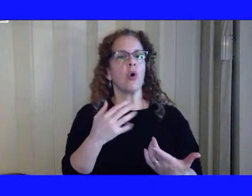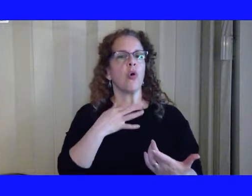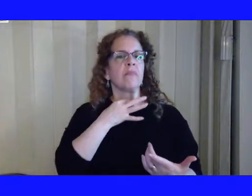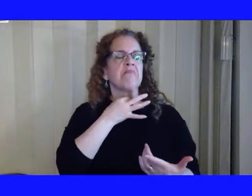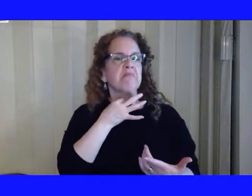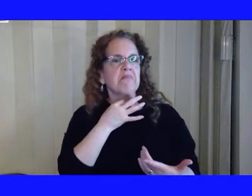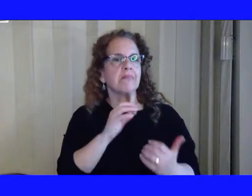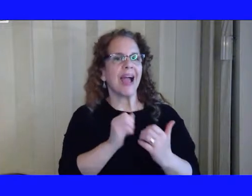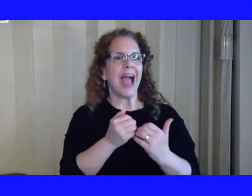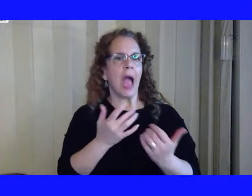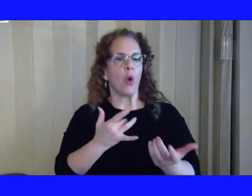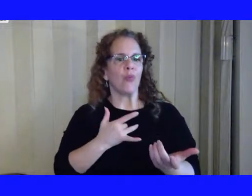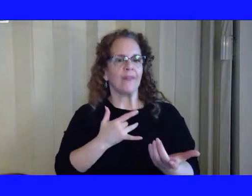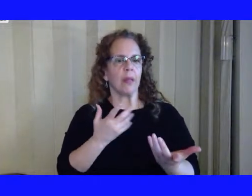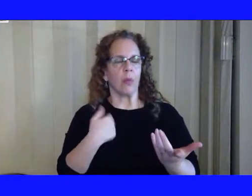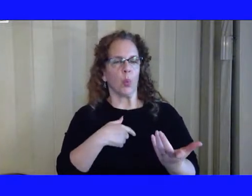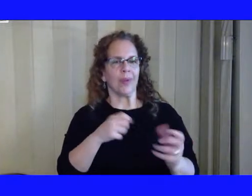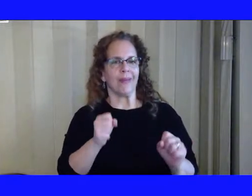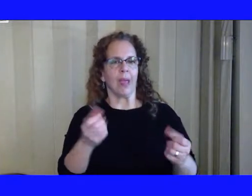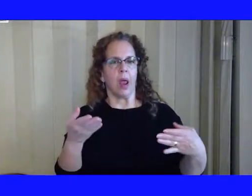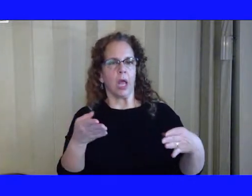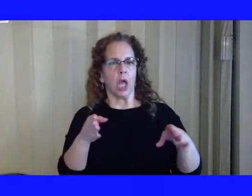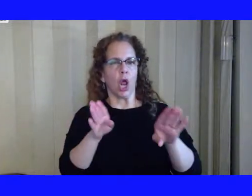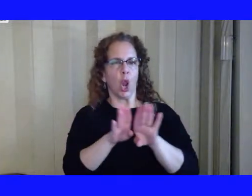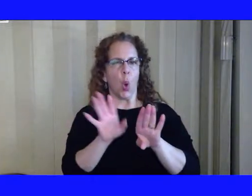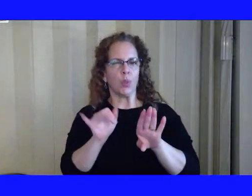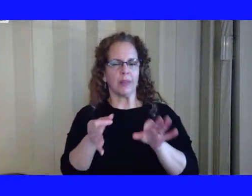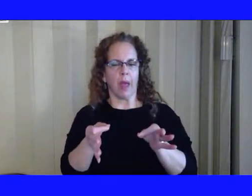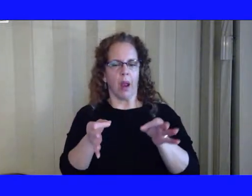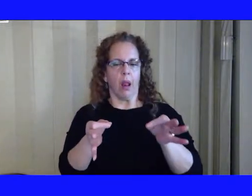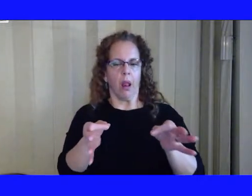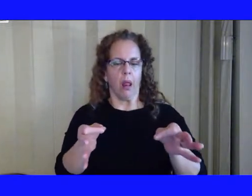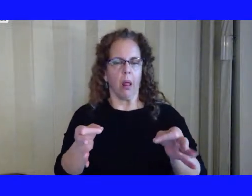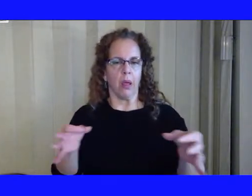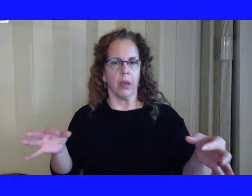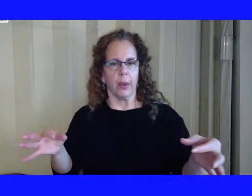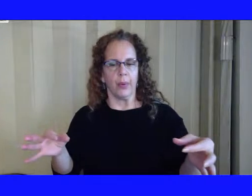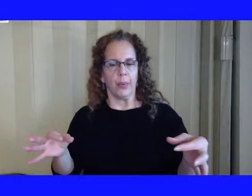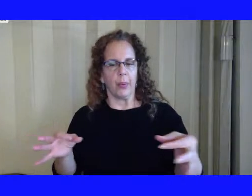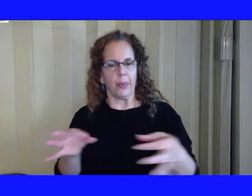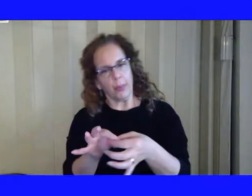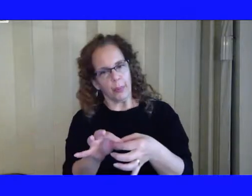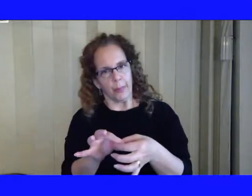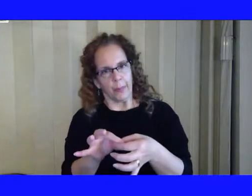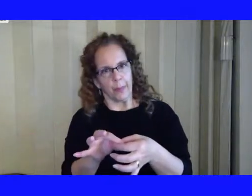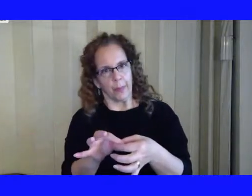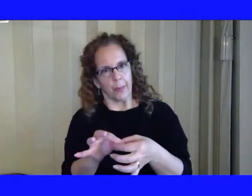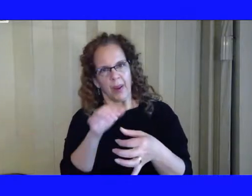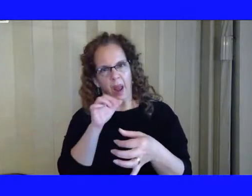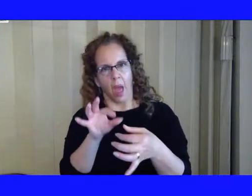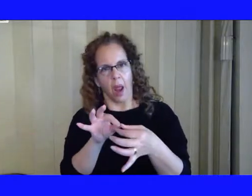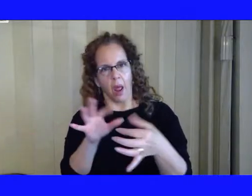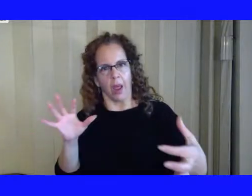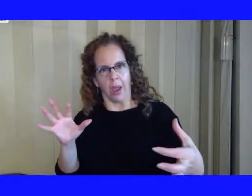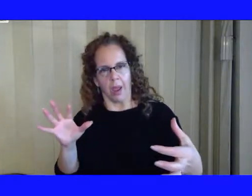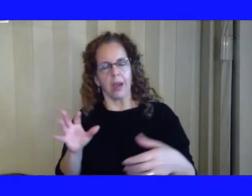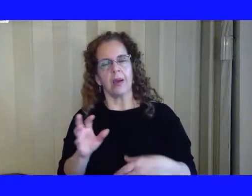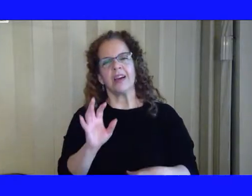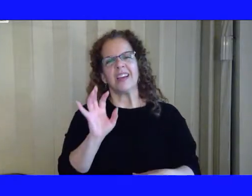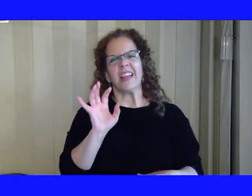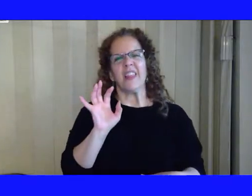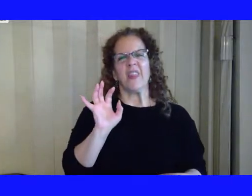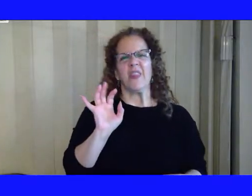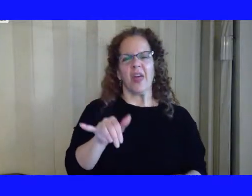new business? Well, I think we are on a record. We're finishing up